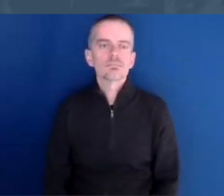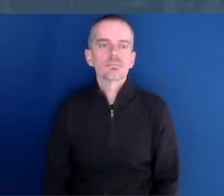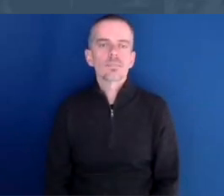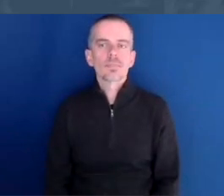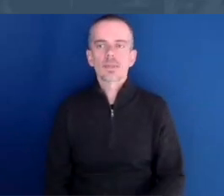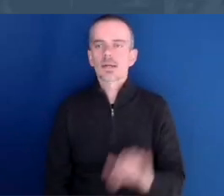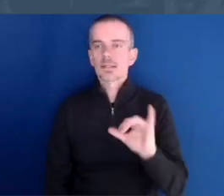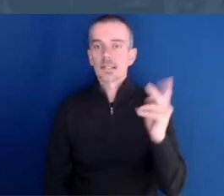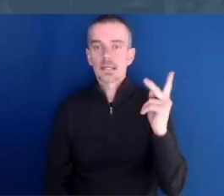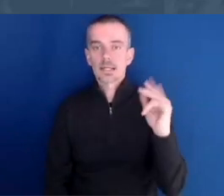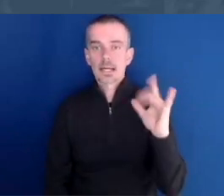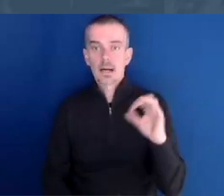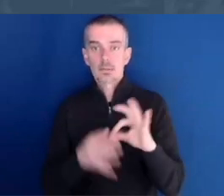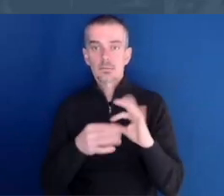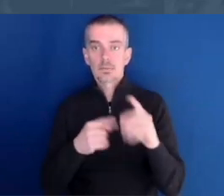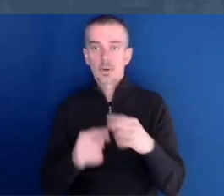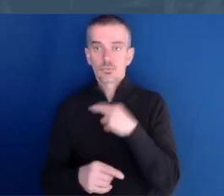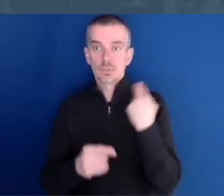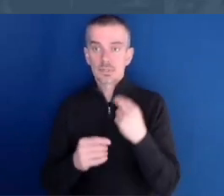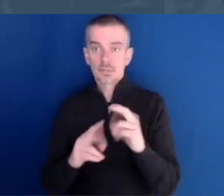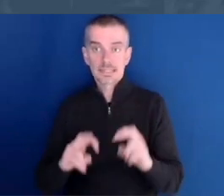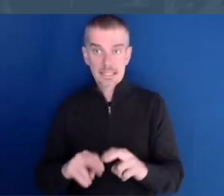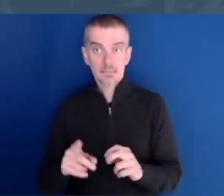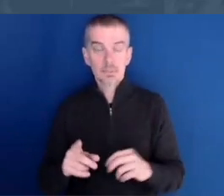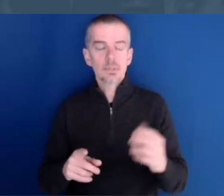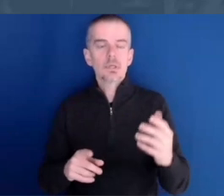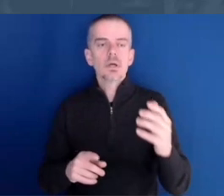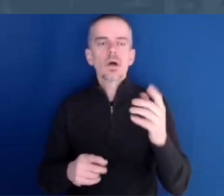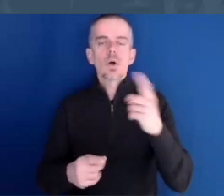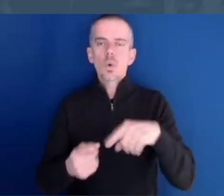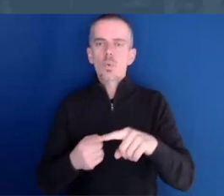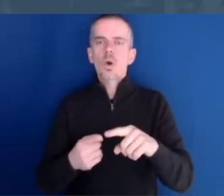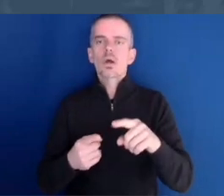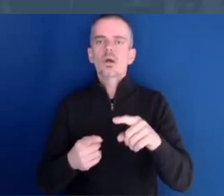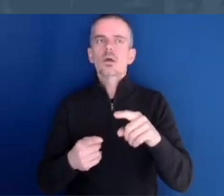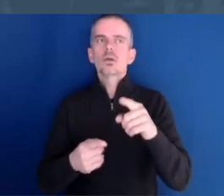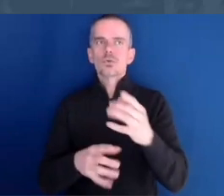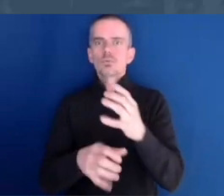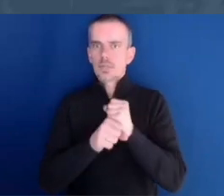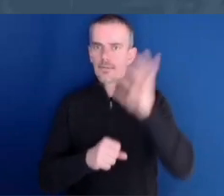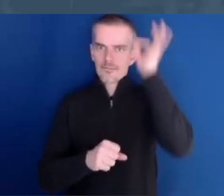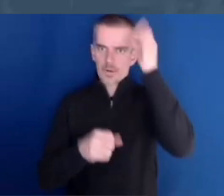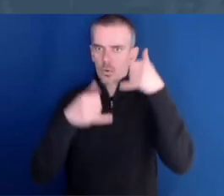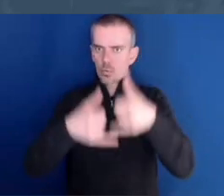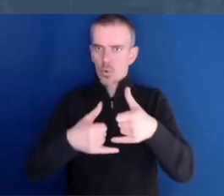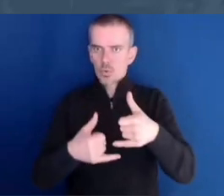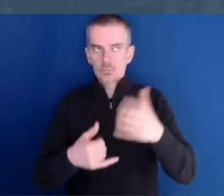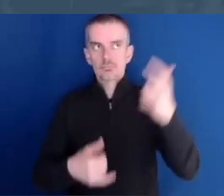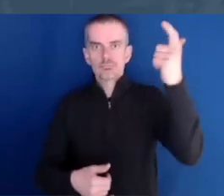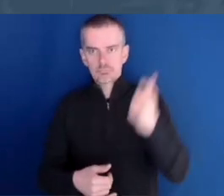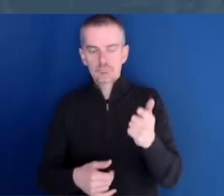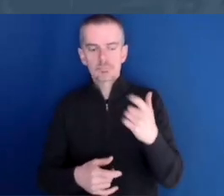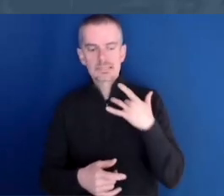Kyle was talking about risk assessment. When you receive a federal award, there's generally a,